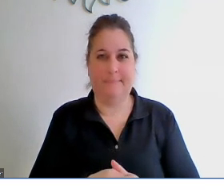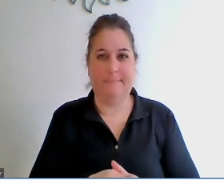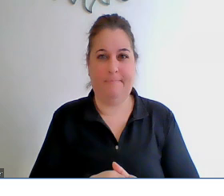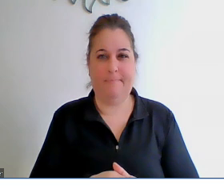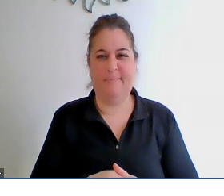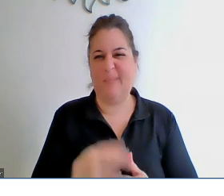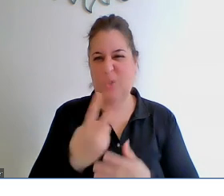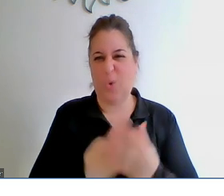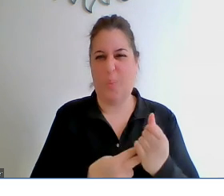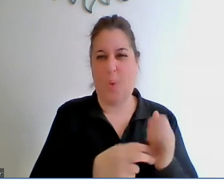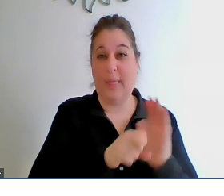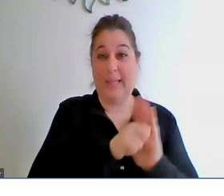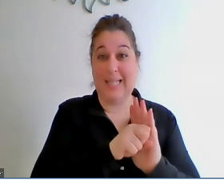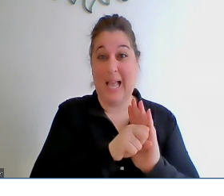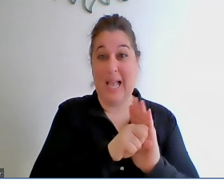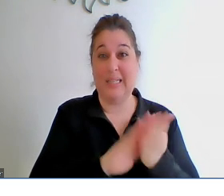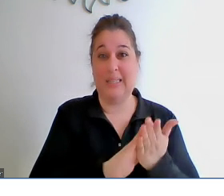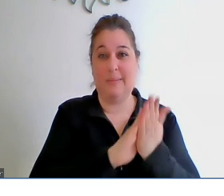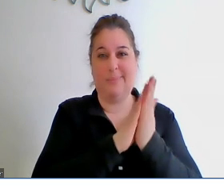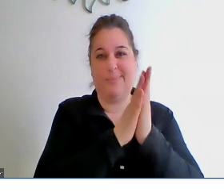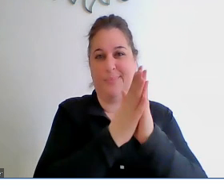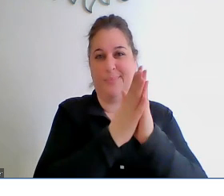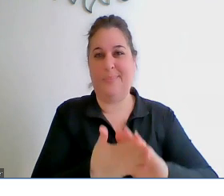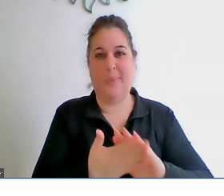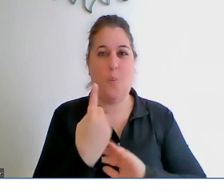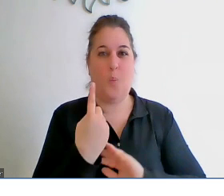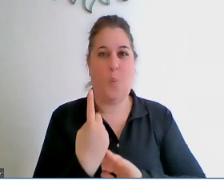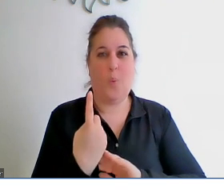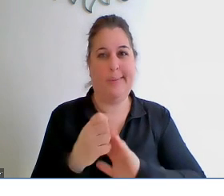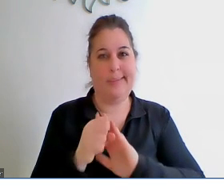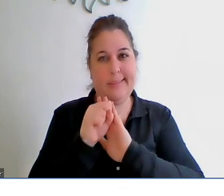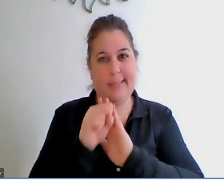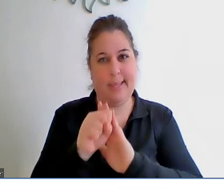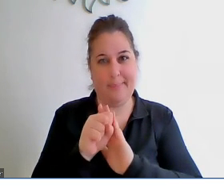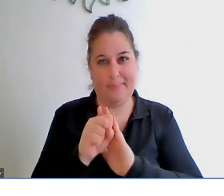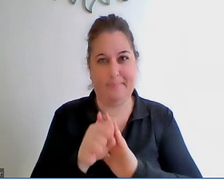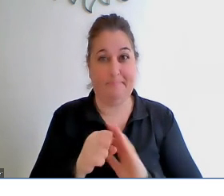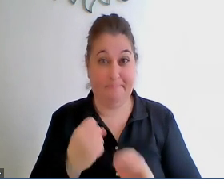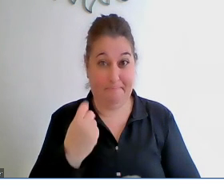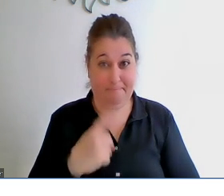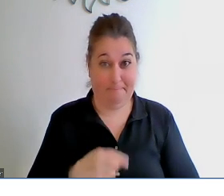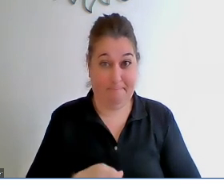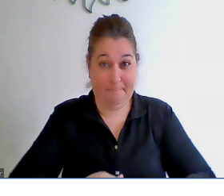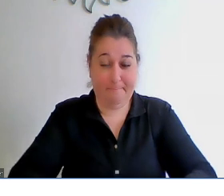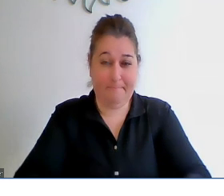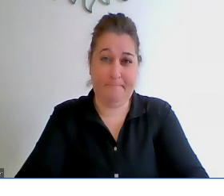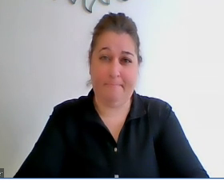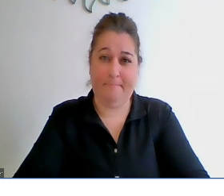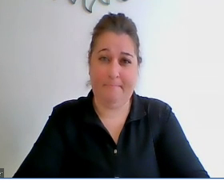turn it into a negative. So both signs will turn into 1. Both signs